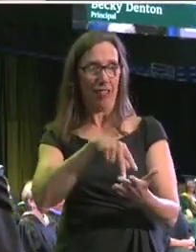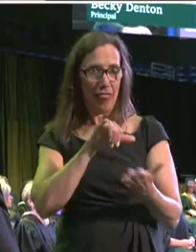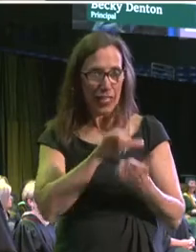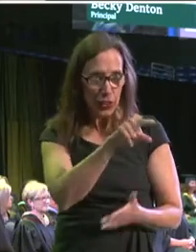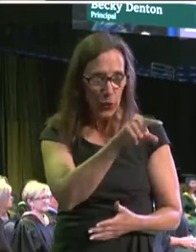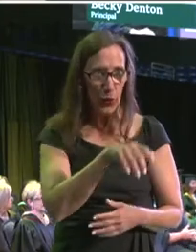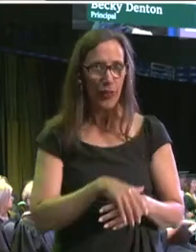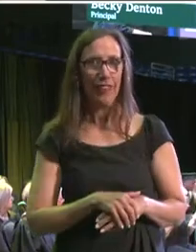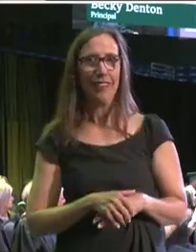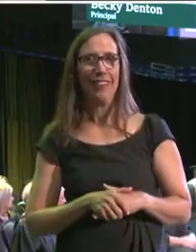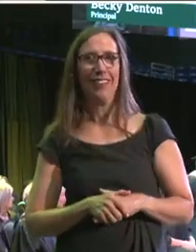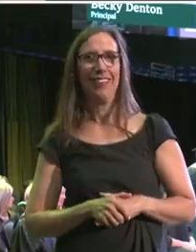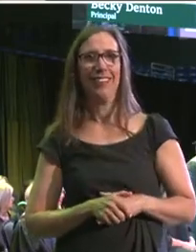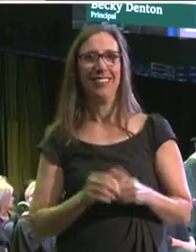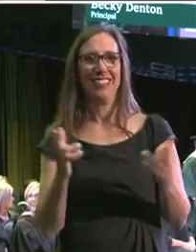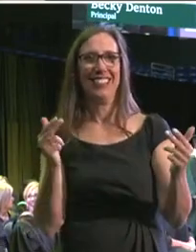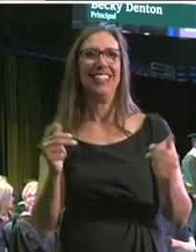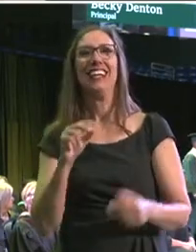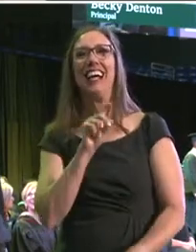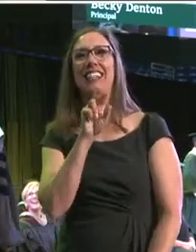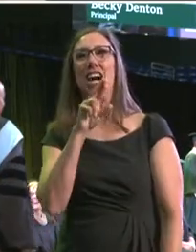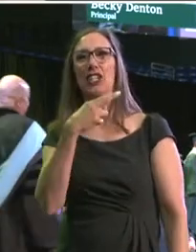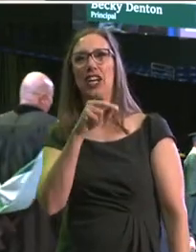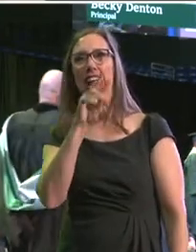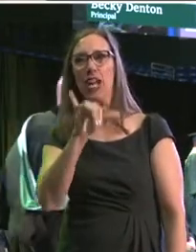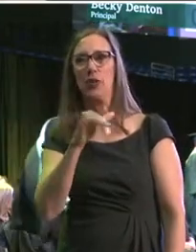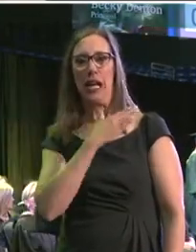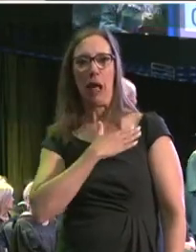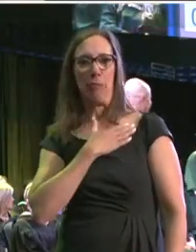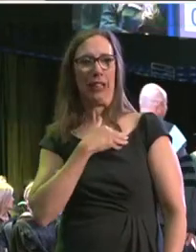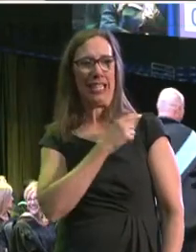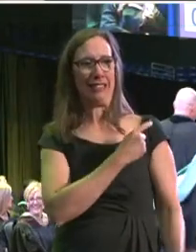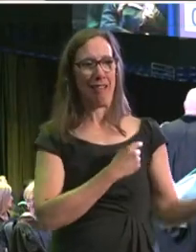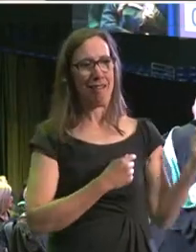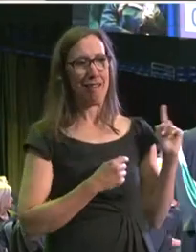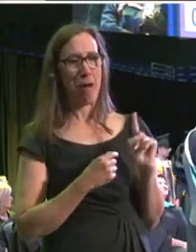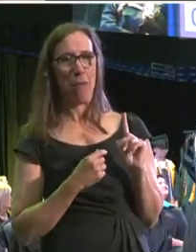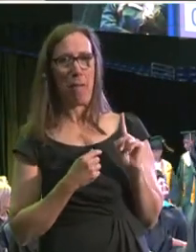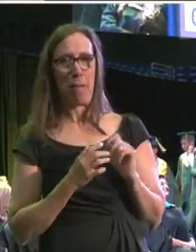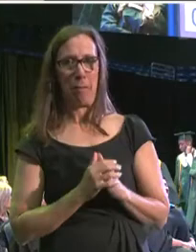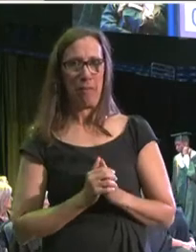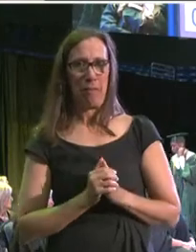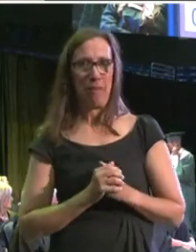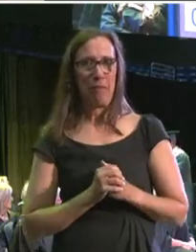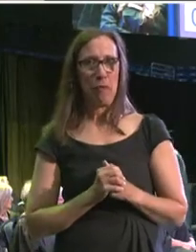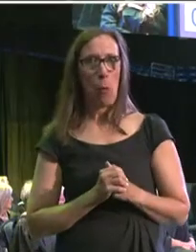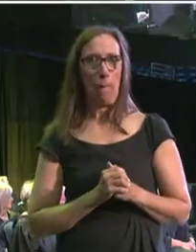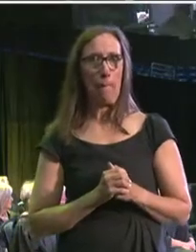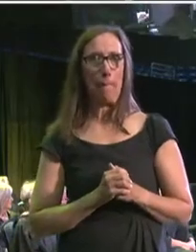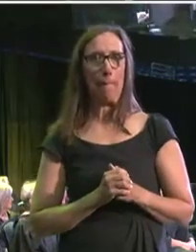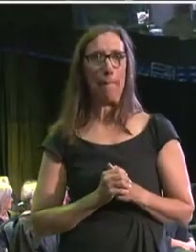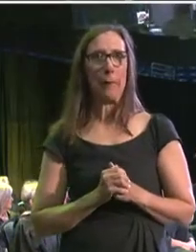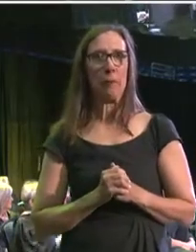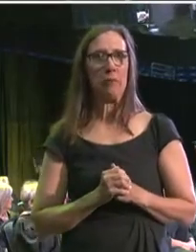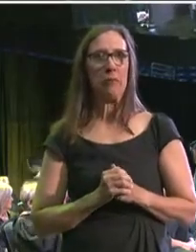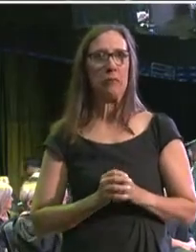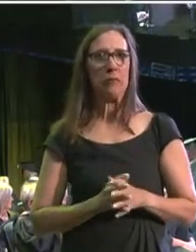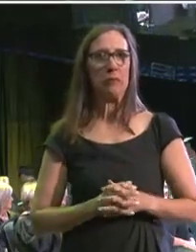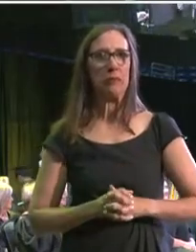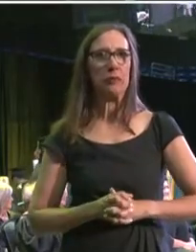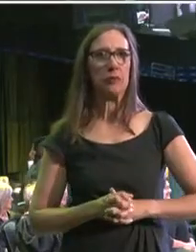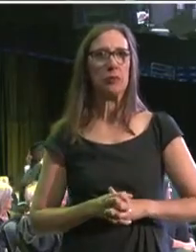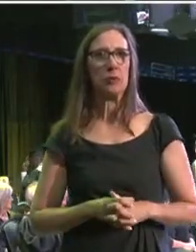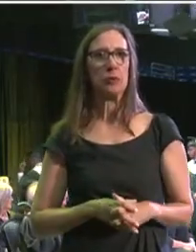you. Dr. Henry, will you please join me at the podium?